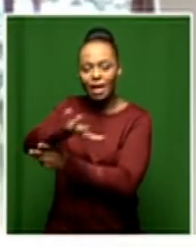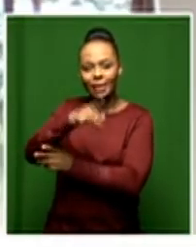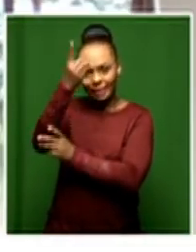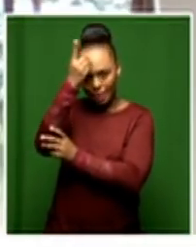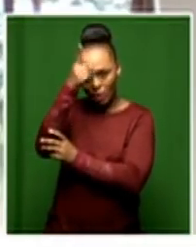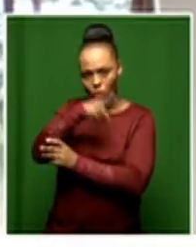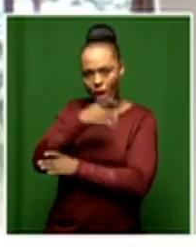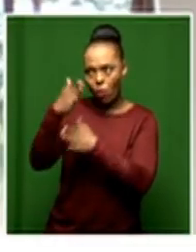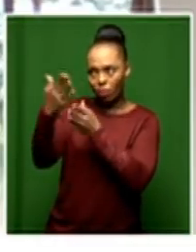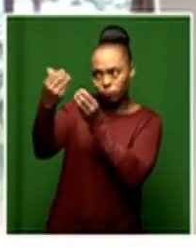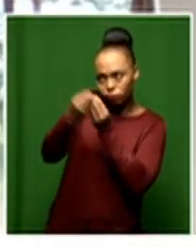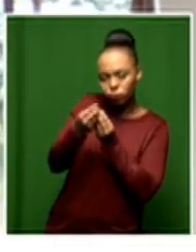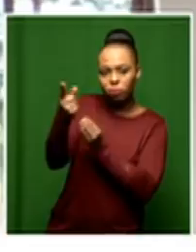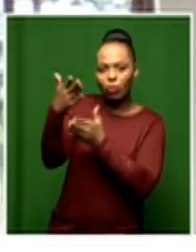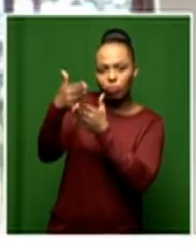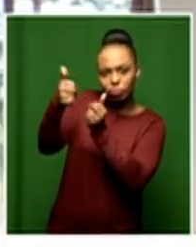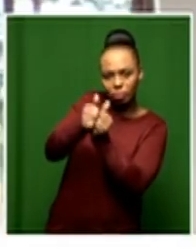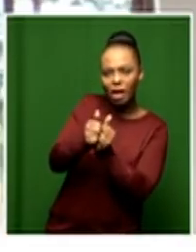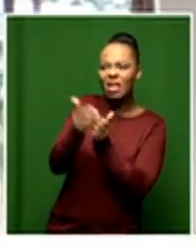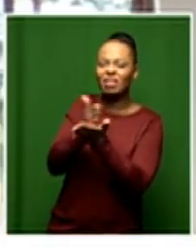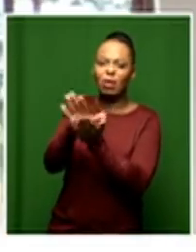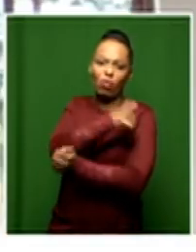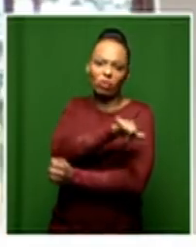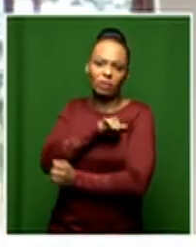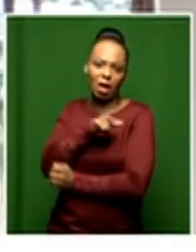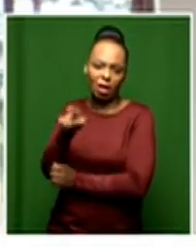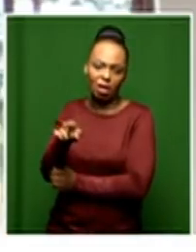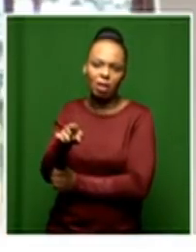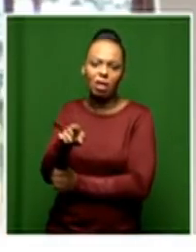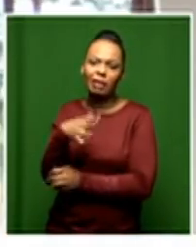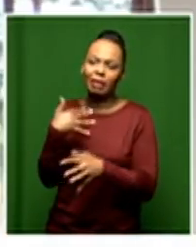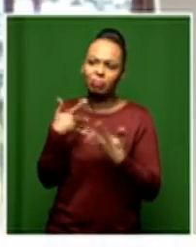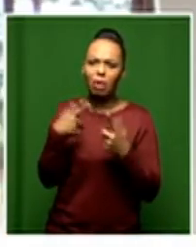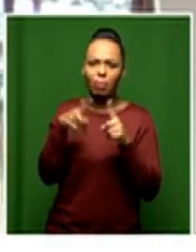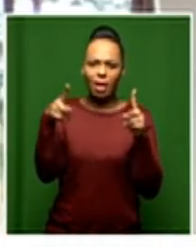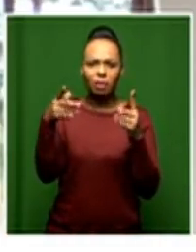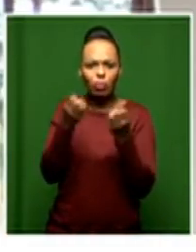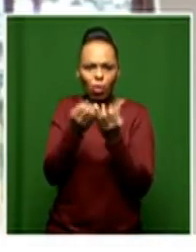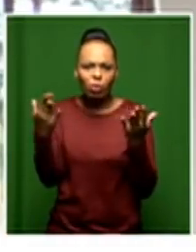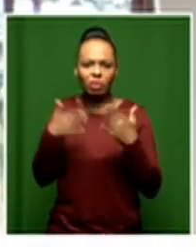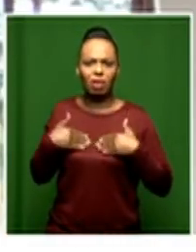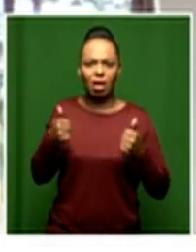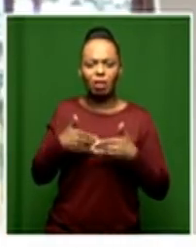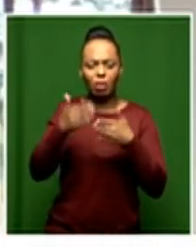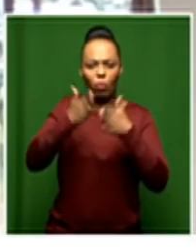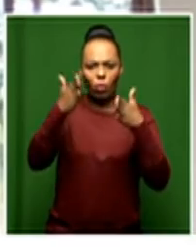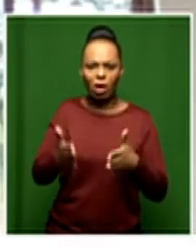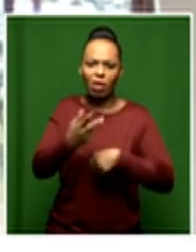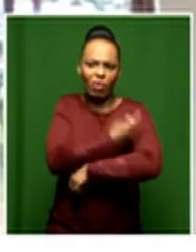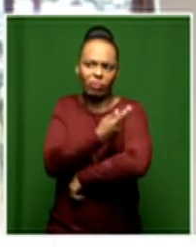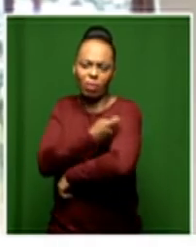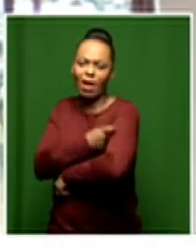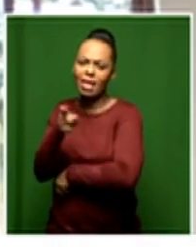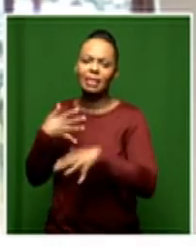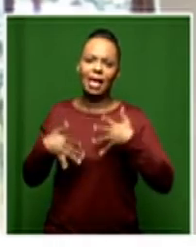work very close with some of the hospitals. It is very exciting to see a lot of the healthcare workers being